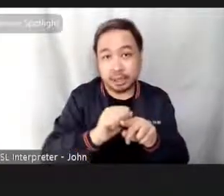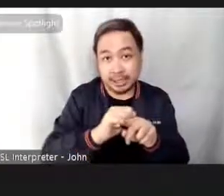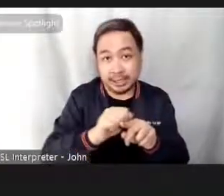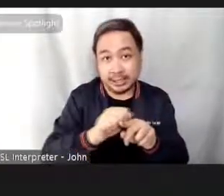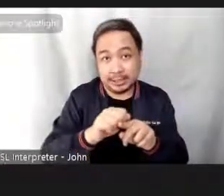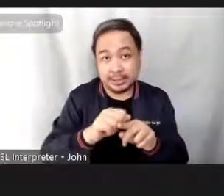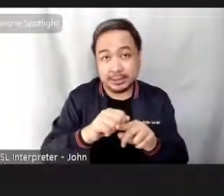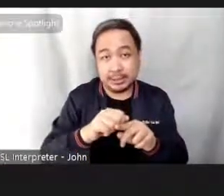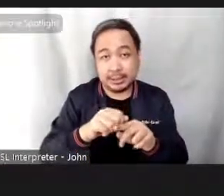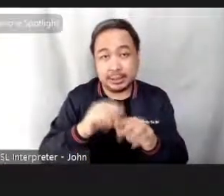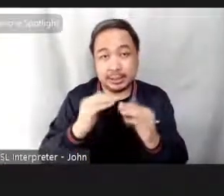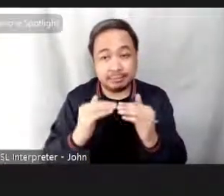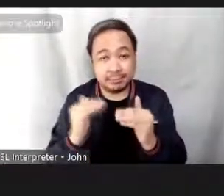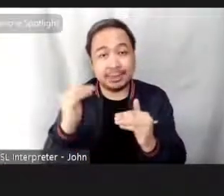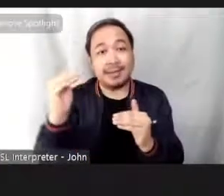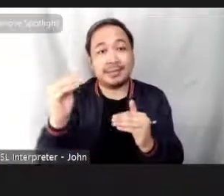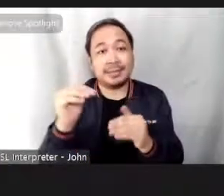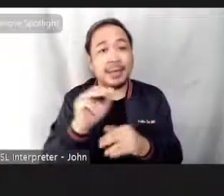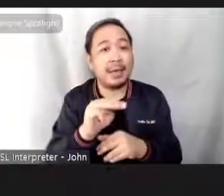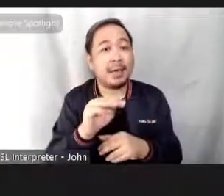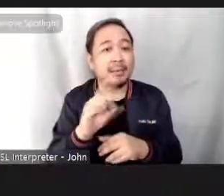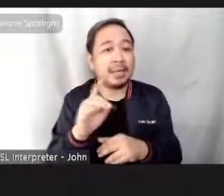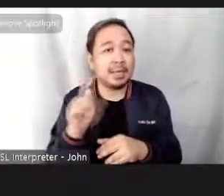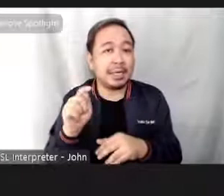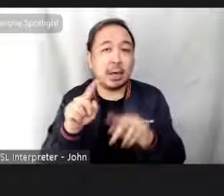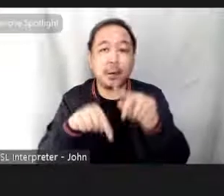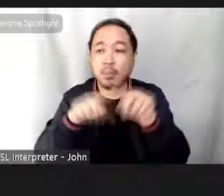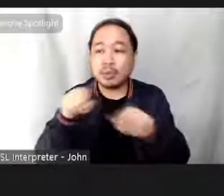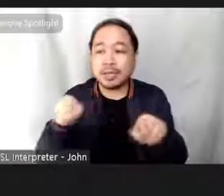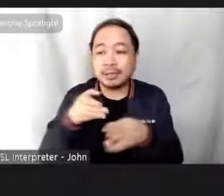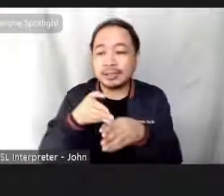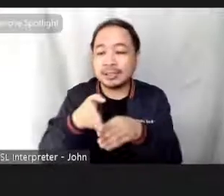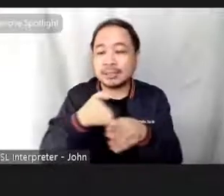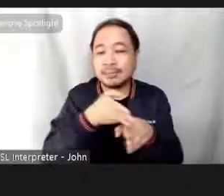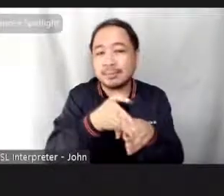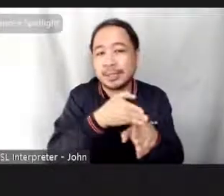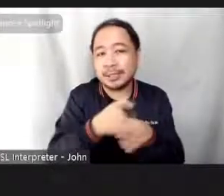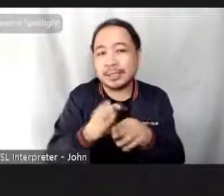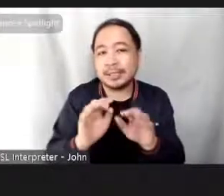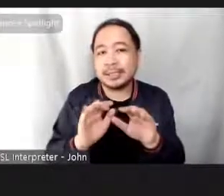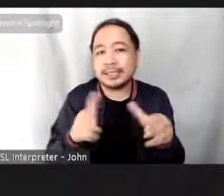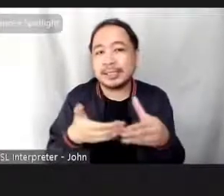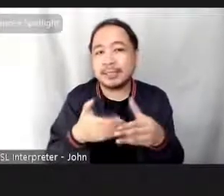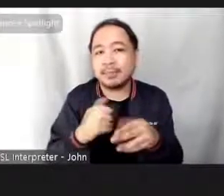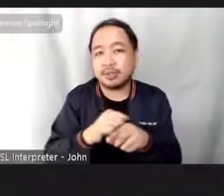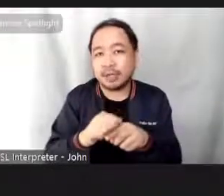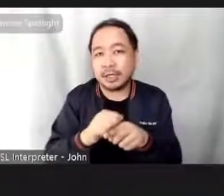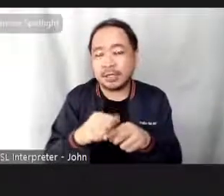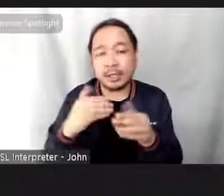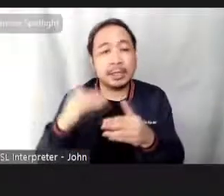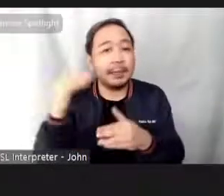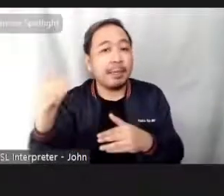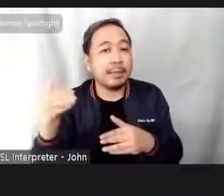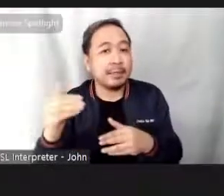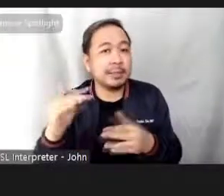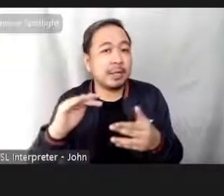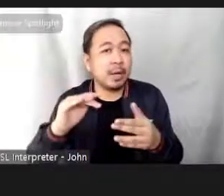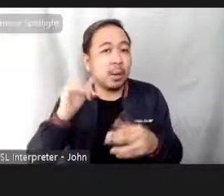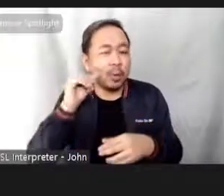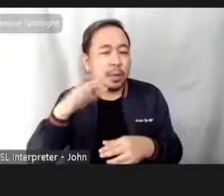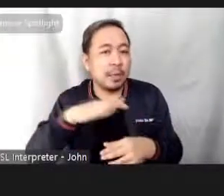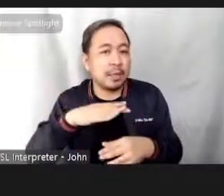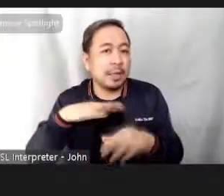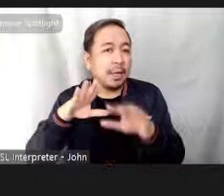to MDT or multidisciplinary team training, and to the women and children